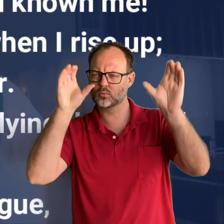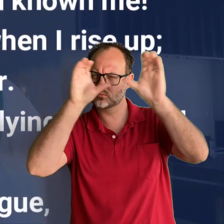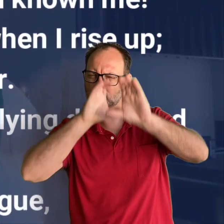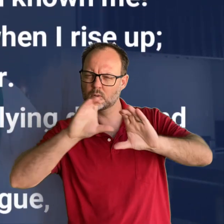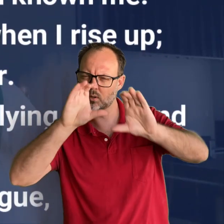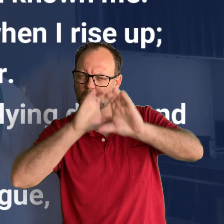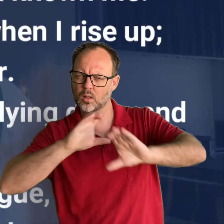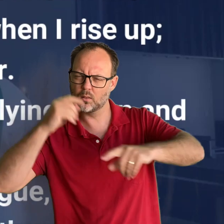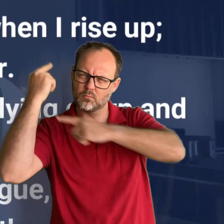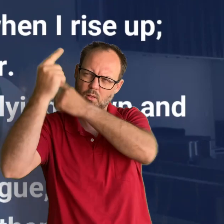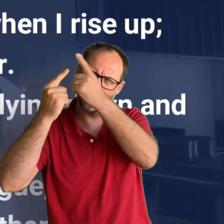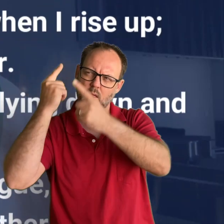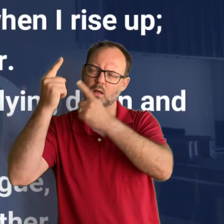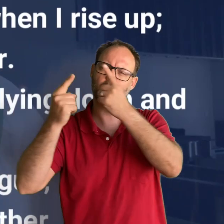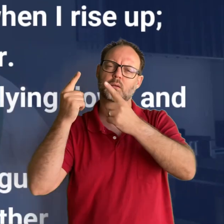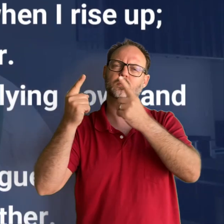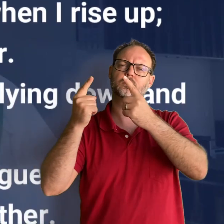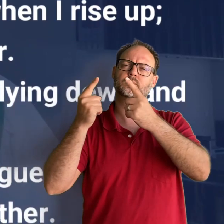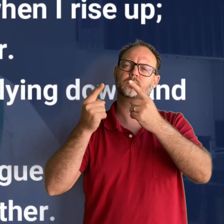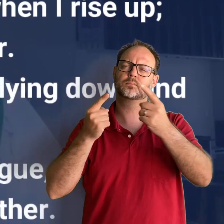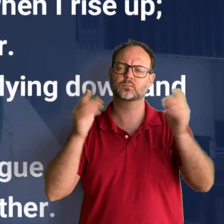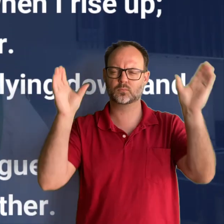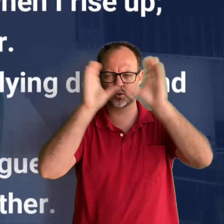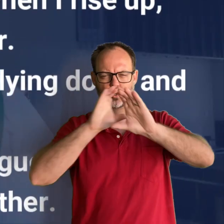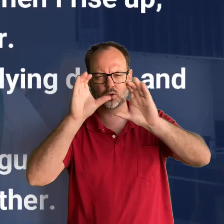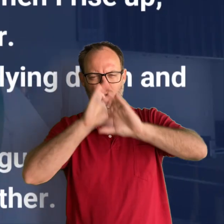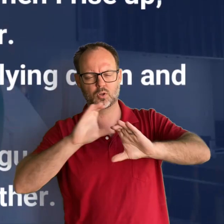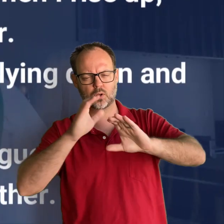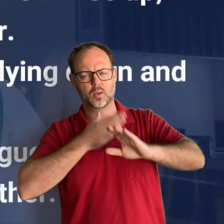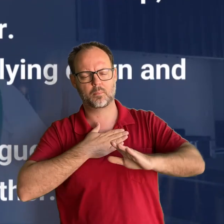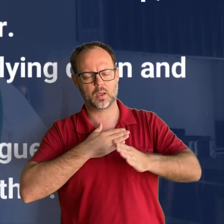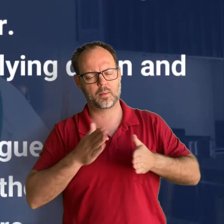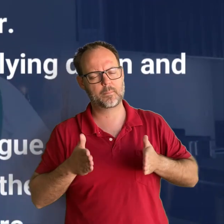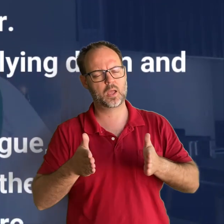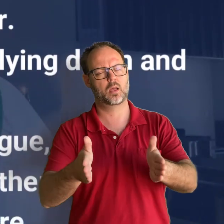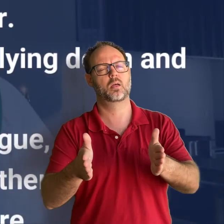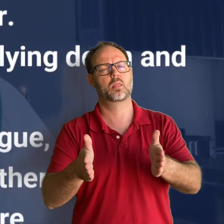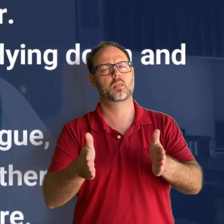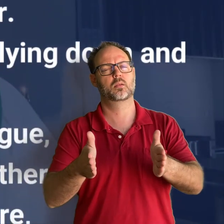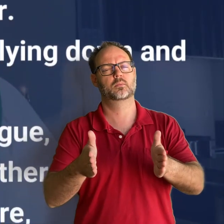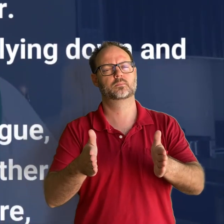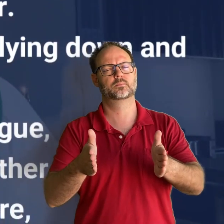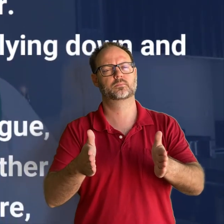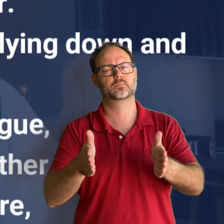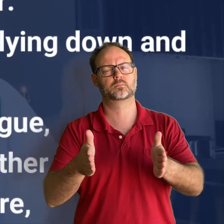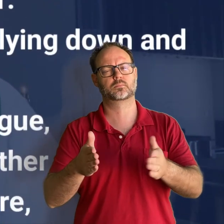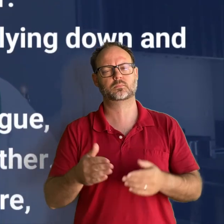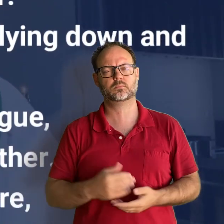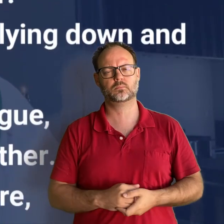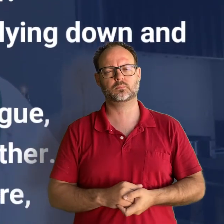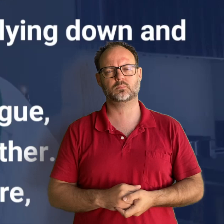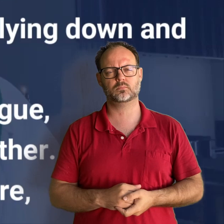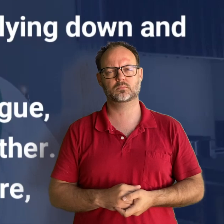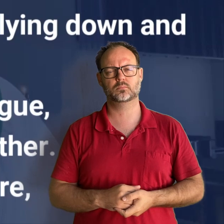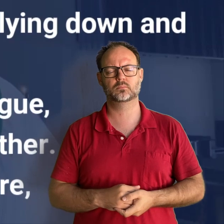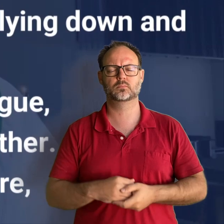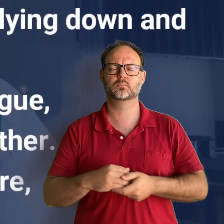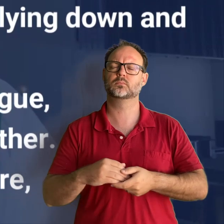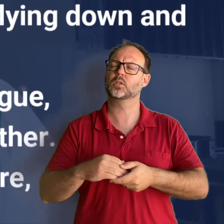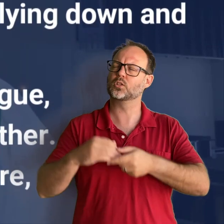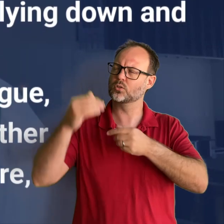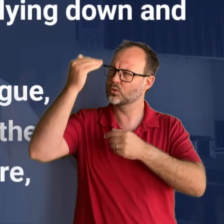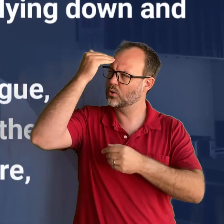my thoughts from afar. You search out my path and my lying down, and are acquainted with all of my